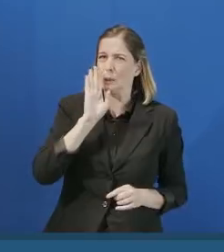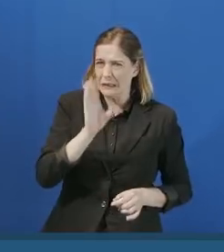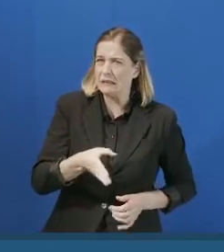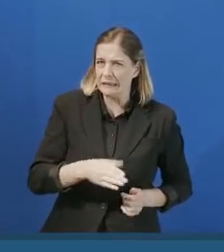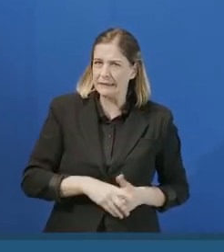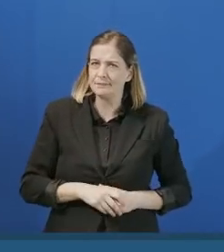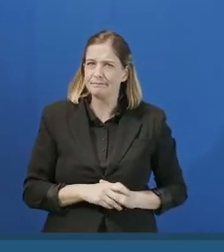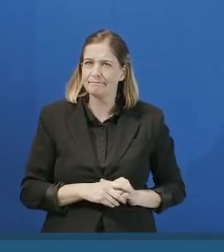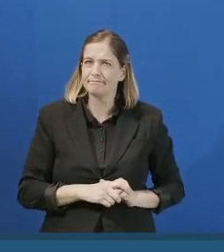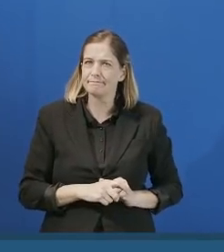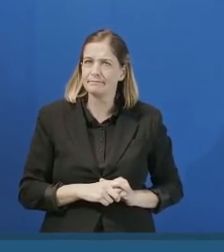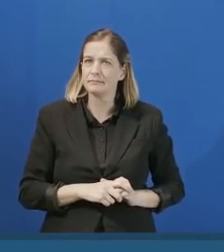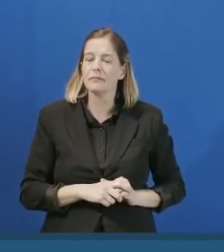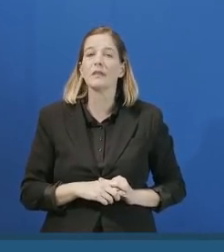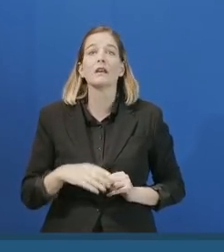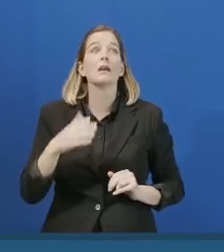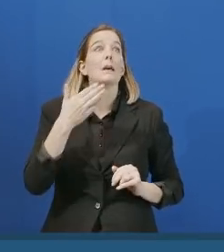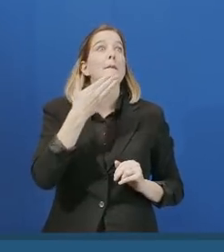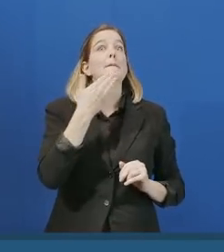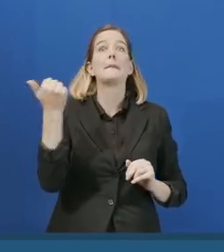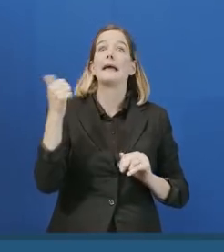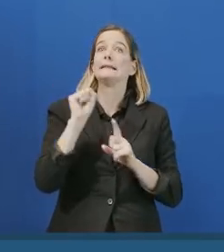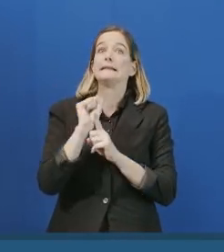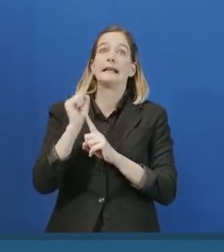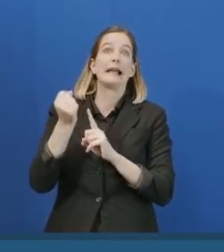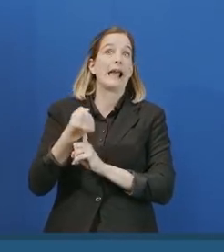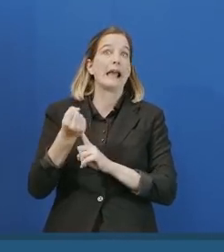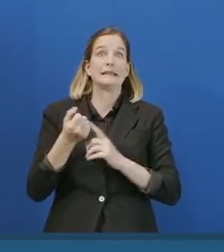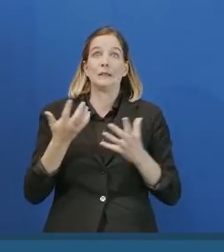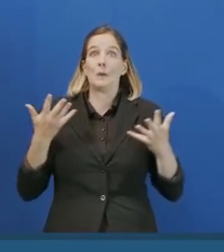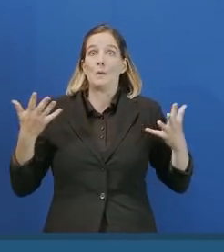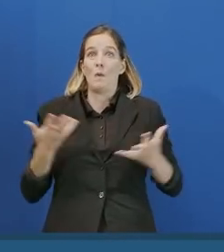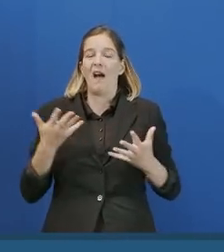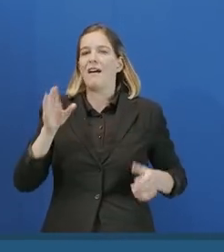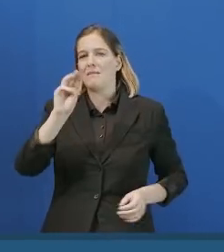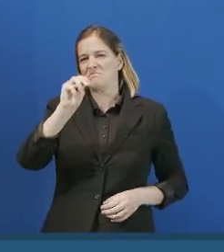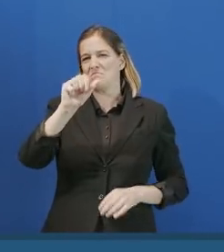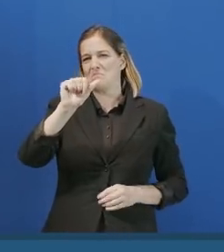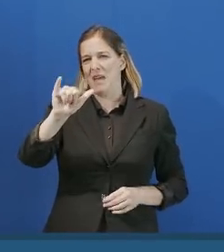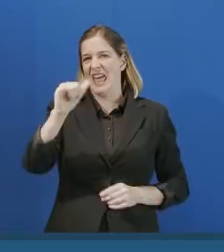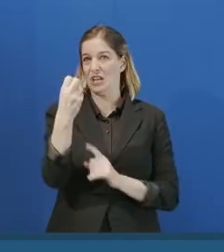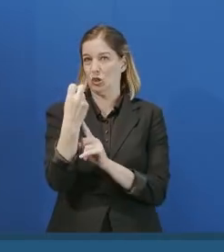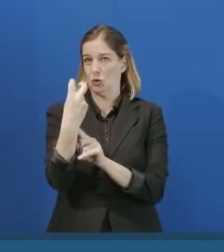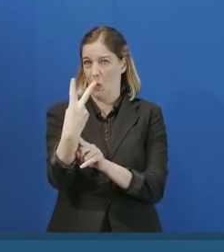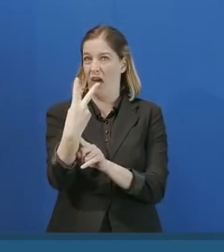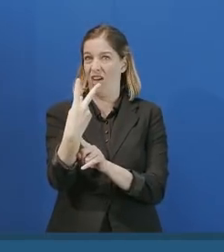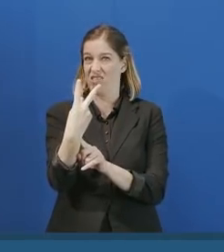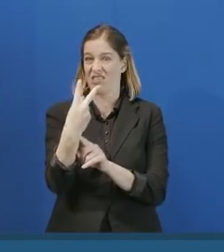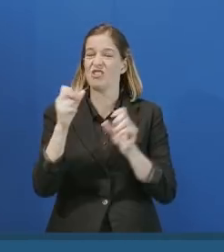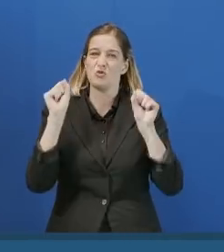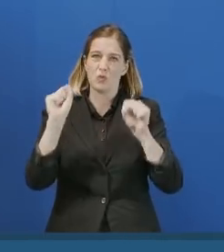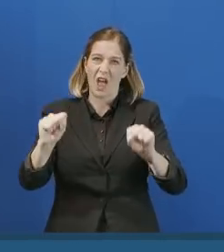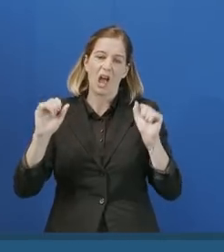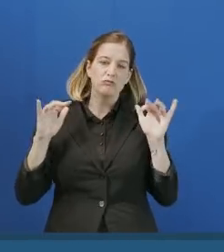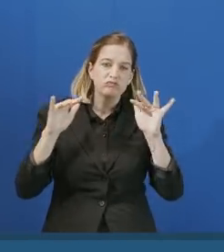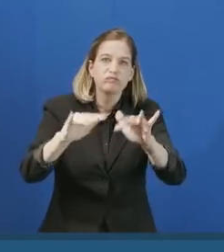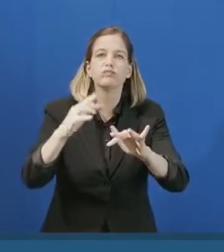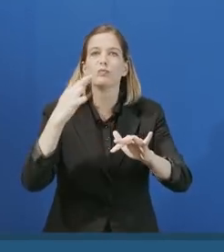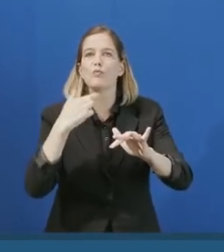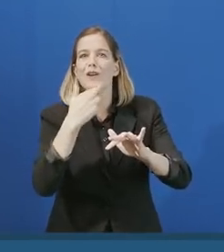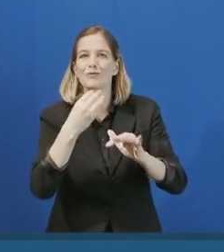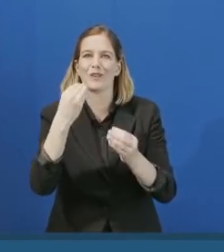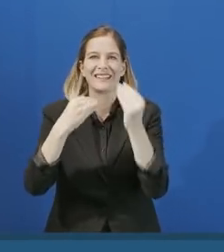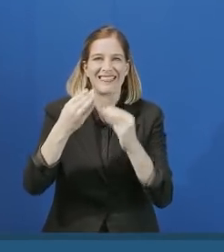scenario, according to the industry, would be on May 12th. But it will have to be in coordination with the